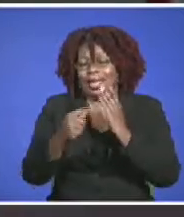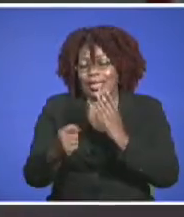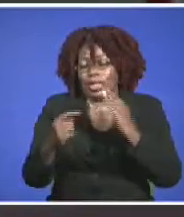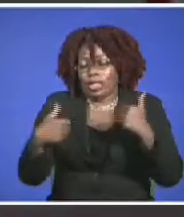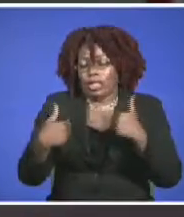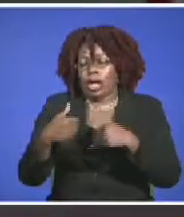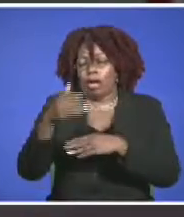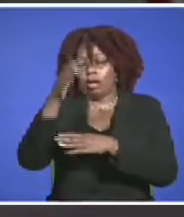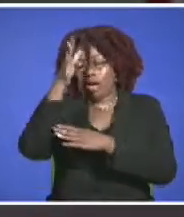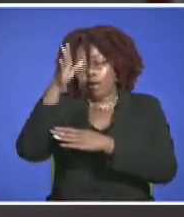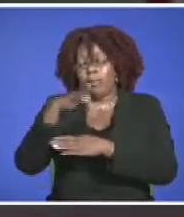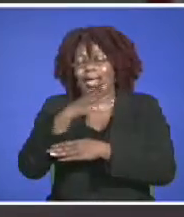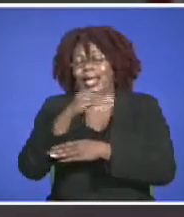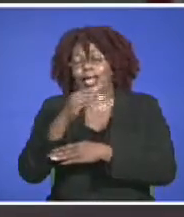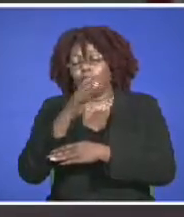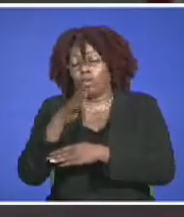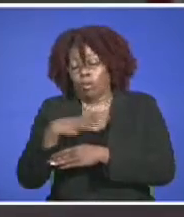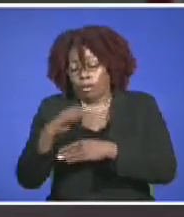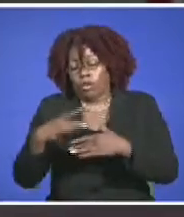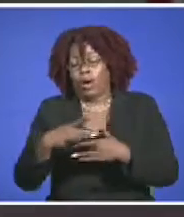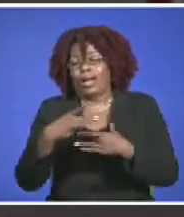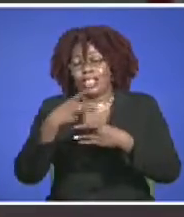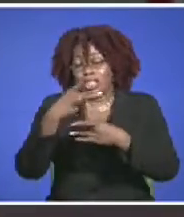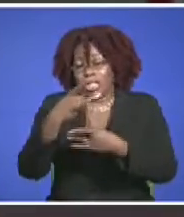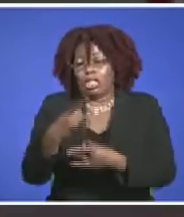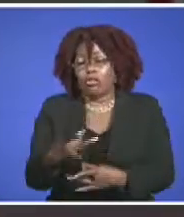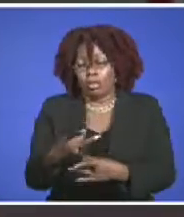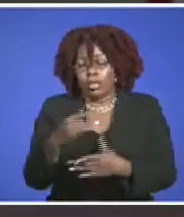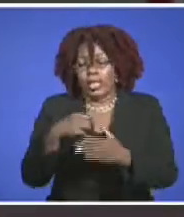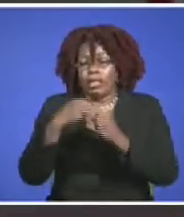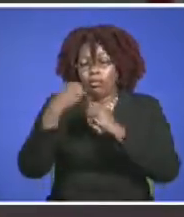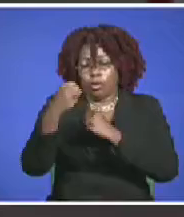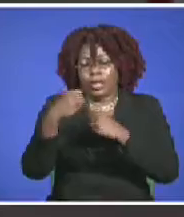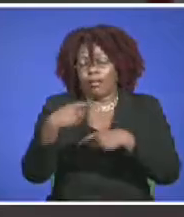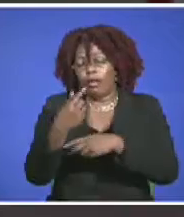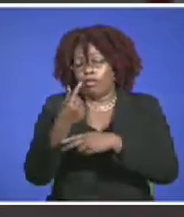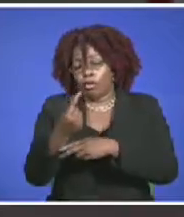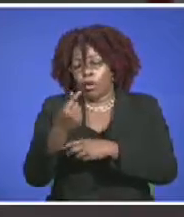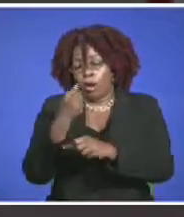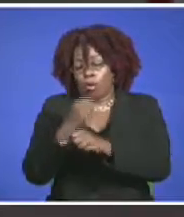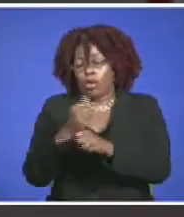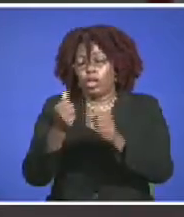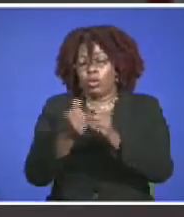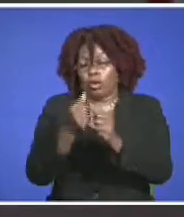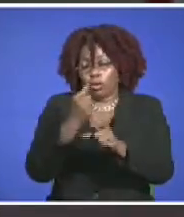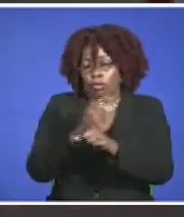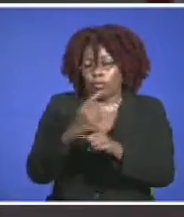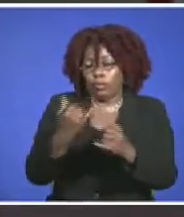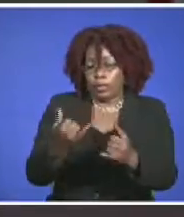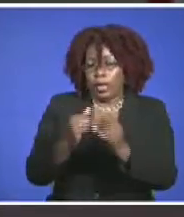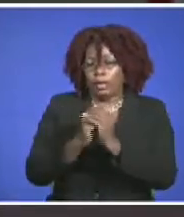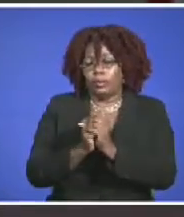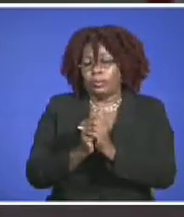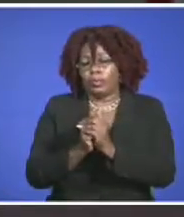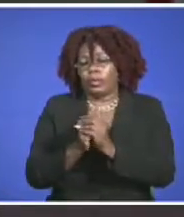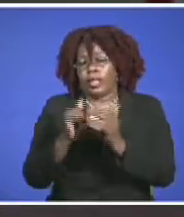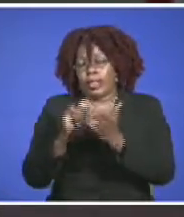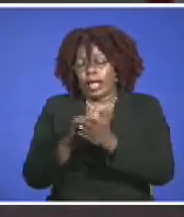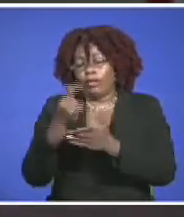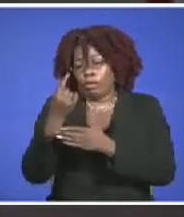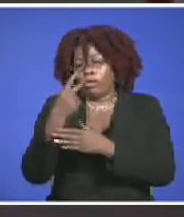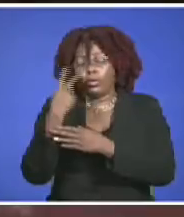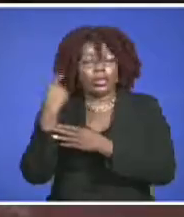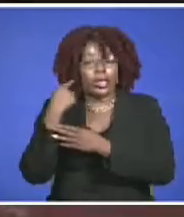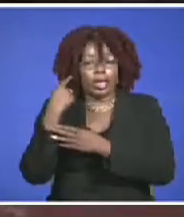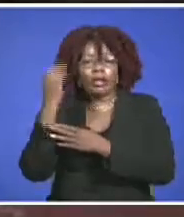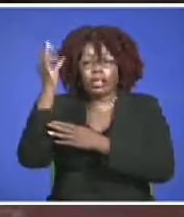who are interested in boxing. And right now we have a few, and that's who I'm working with, you know, that very few. And trust me, that few you're going to hear about in the